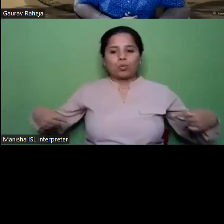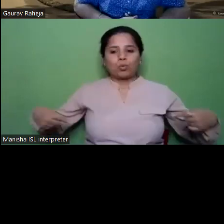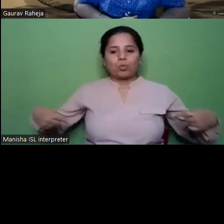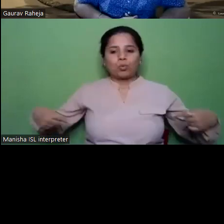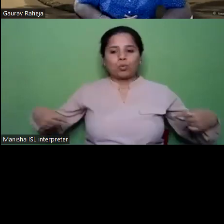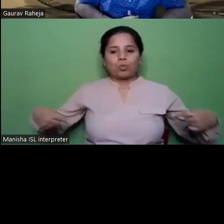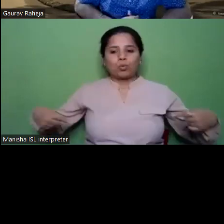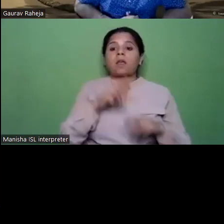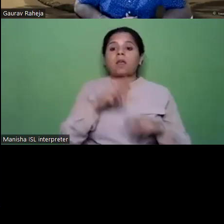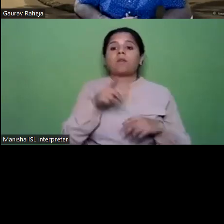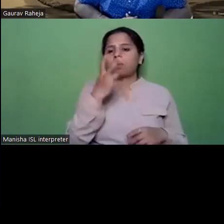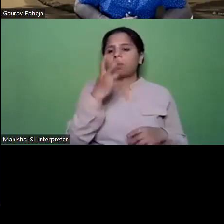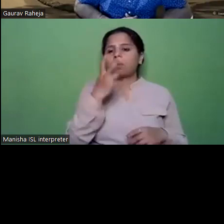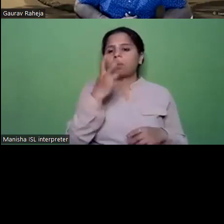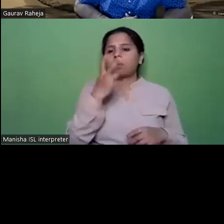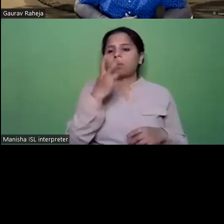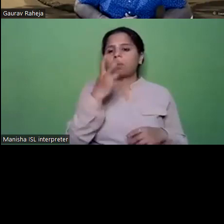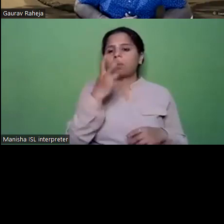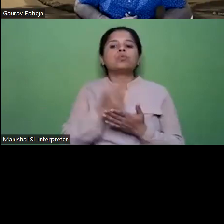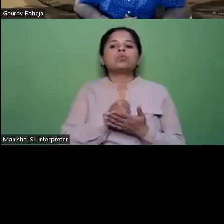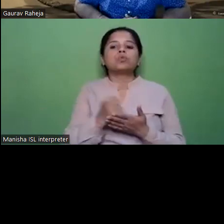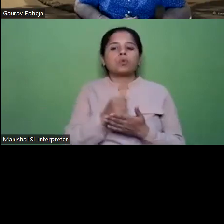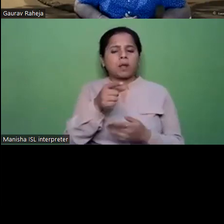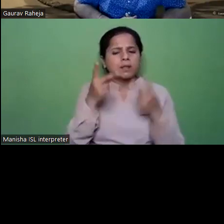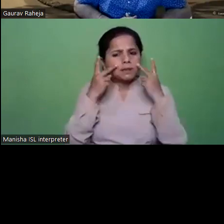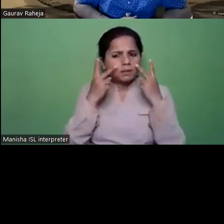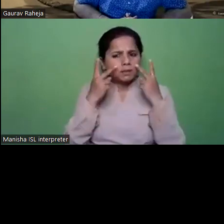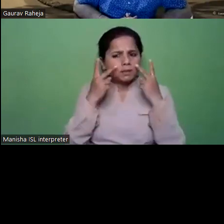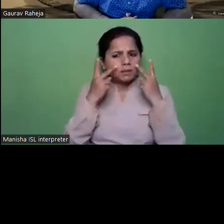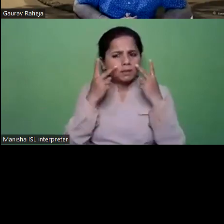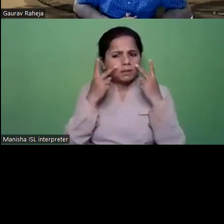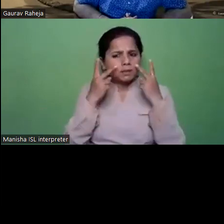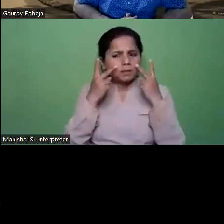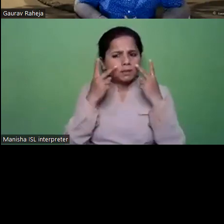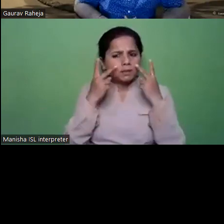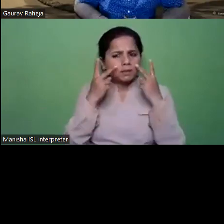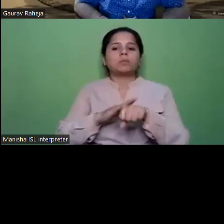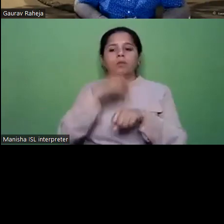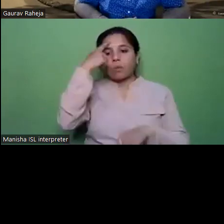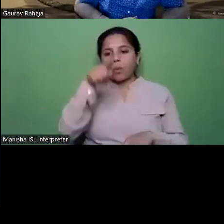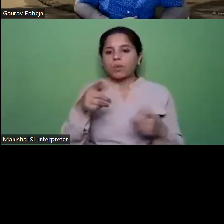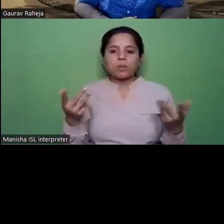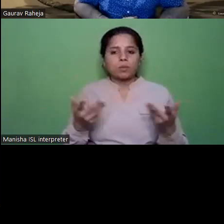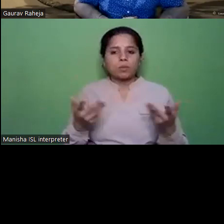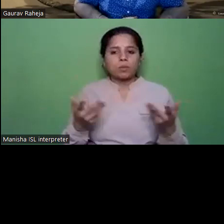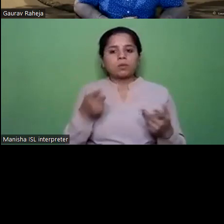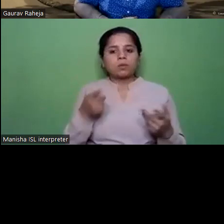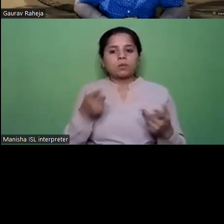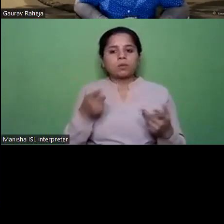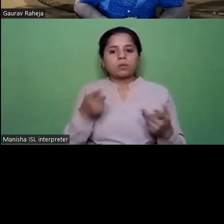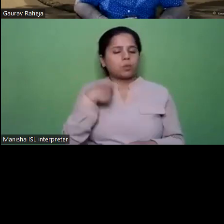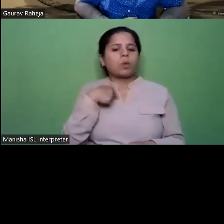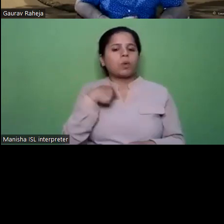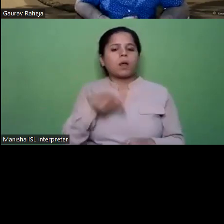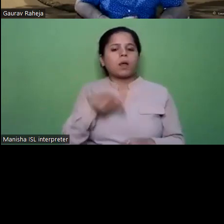if you are vision impaired and just see what is the film experience for you. You will understand what I'm trying to